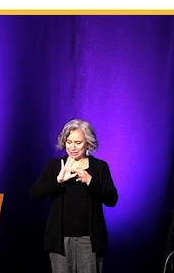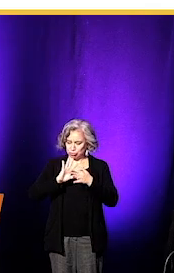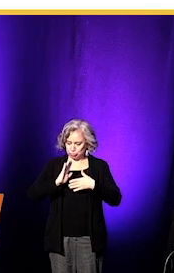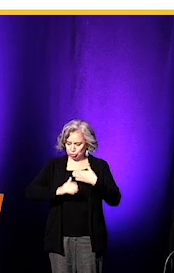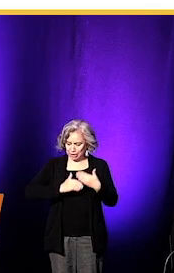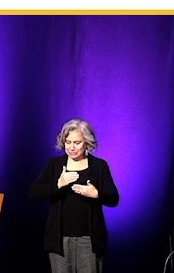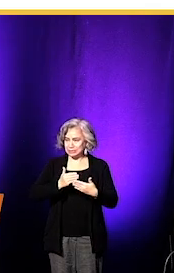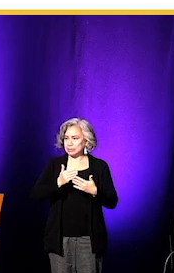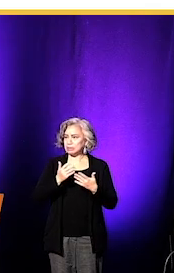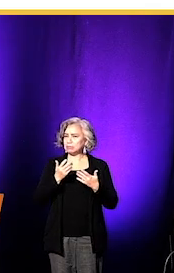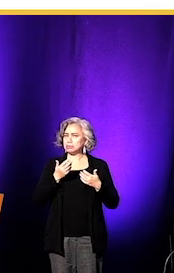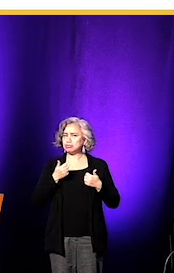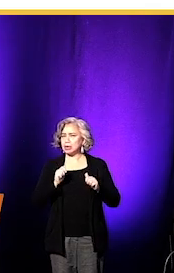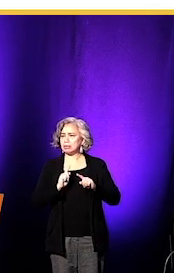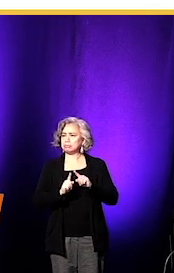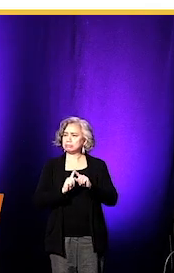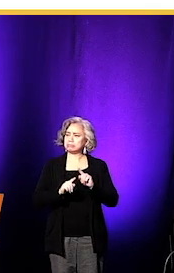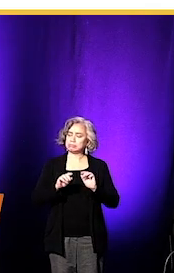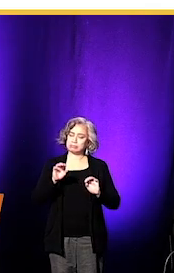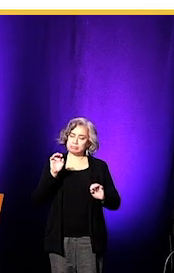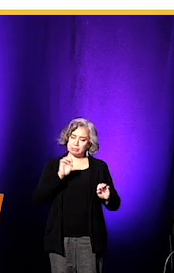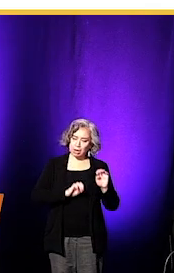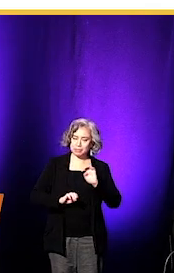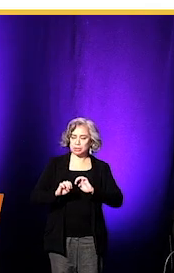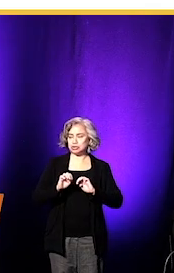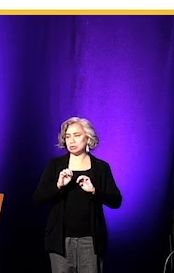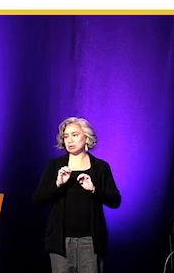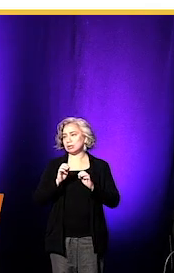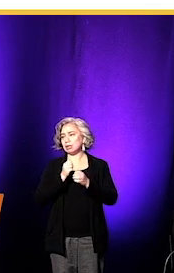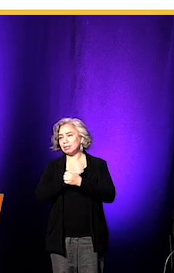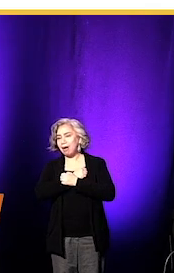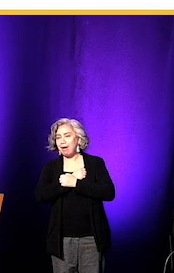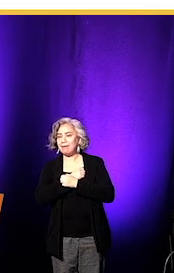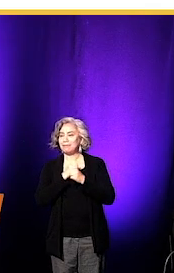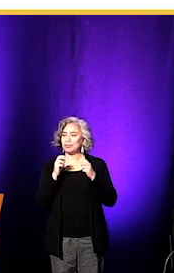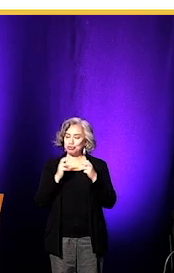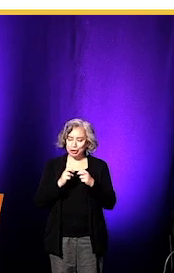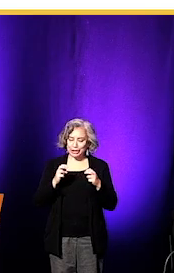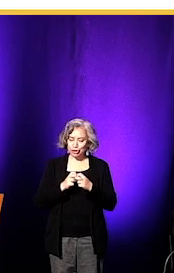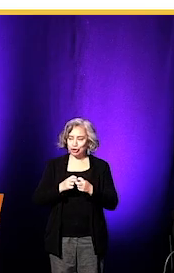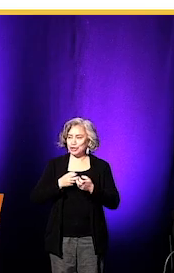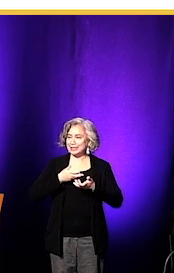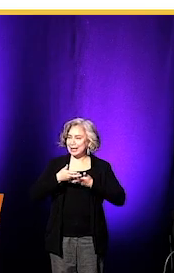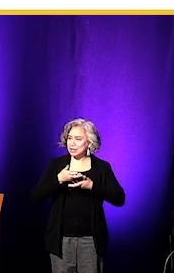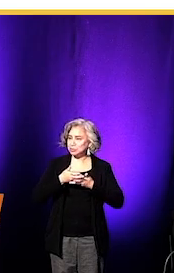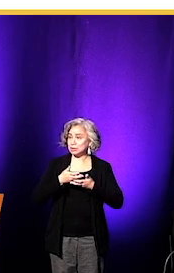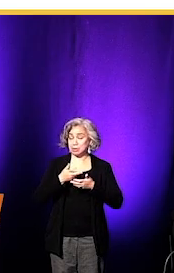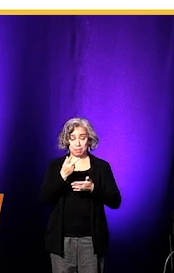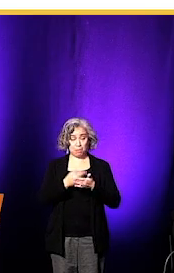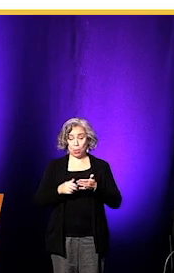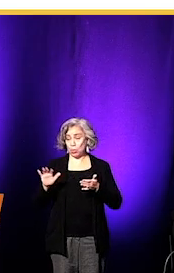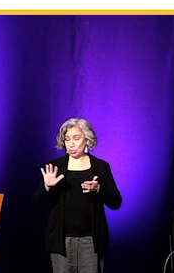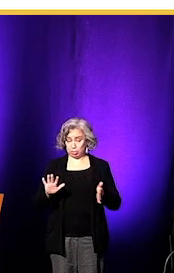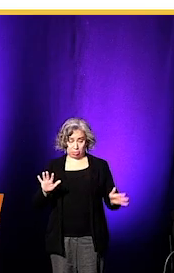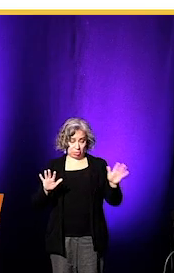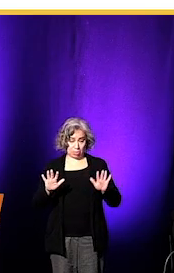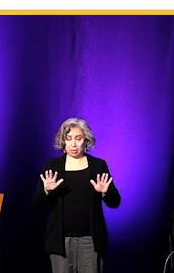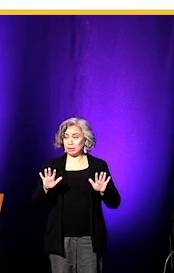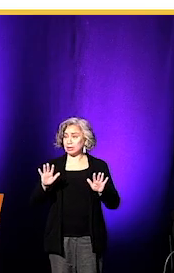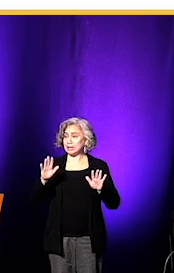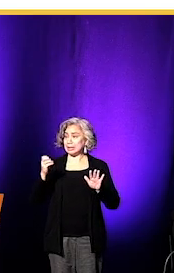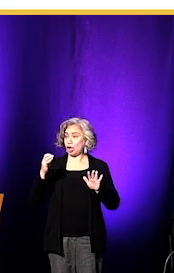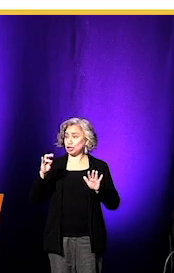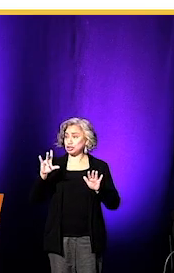joyful experimentation, love, critical engagement. In both ecologies, intellectual engagement